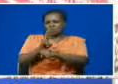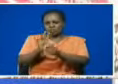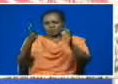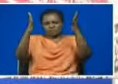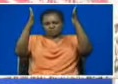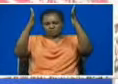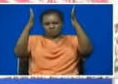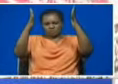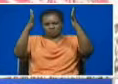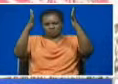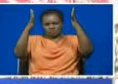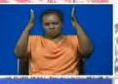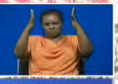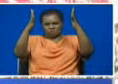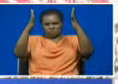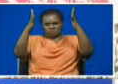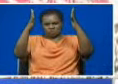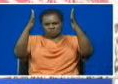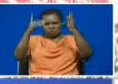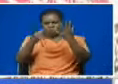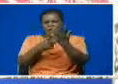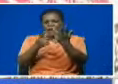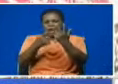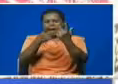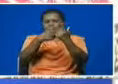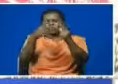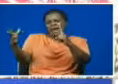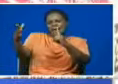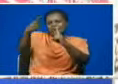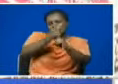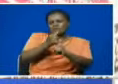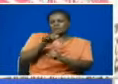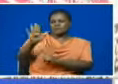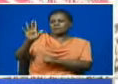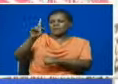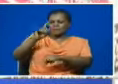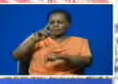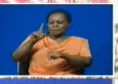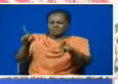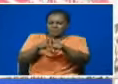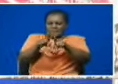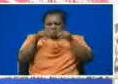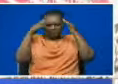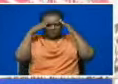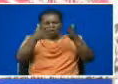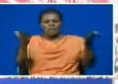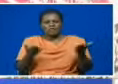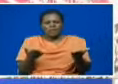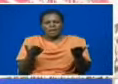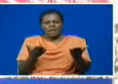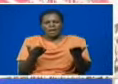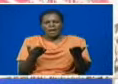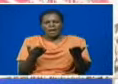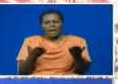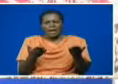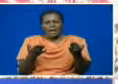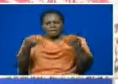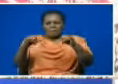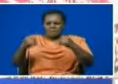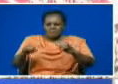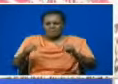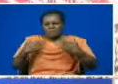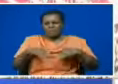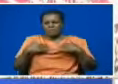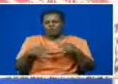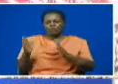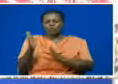Jamhuri celebration podium to take stock of his accomplishments during the challenging year, the spotlight now turns to his handlers to prepare for the